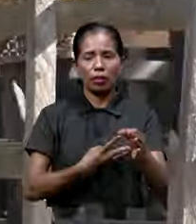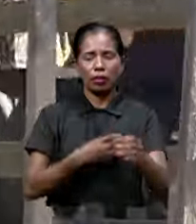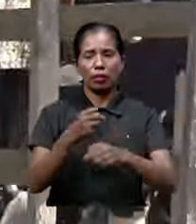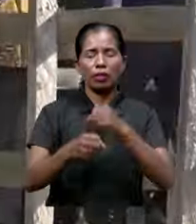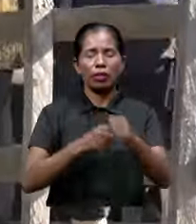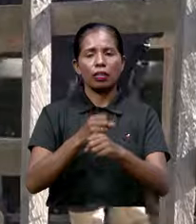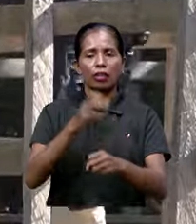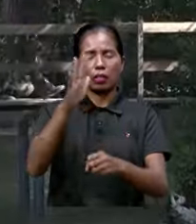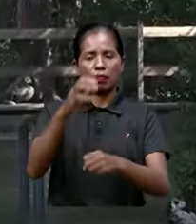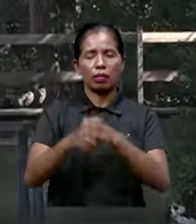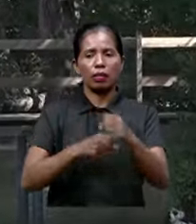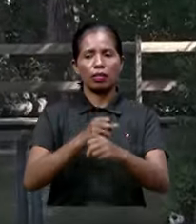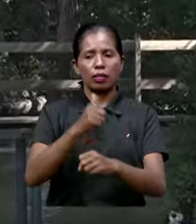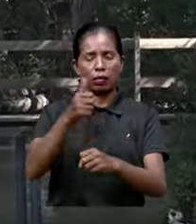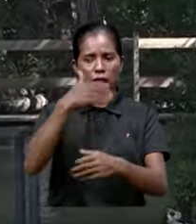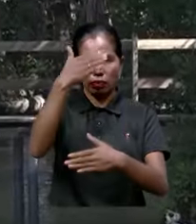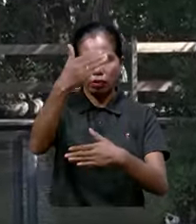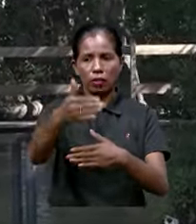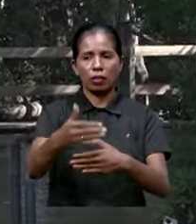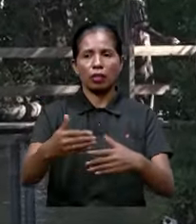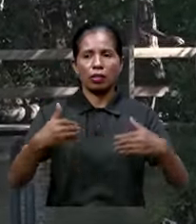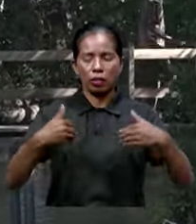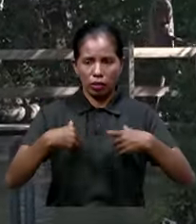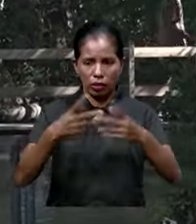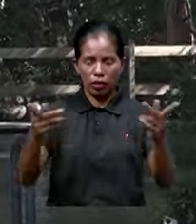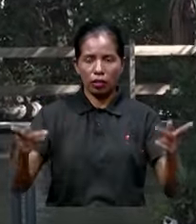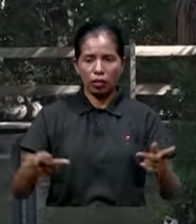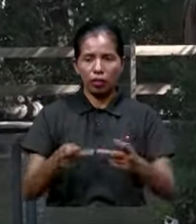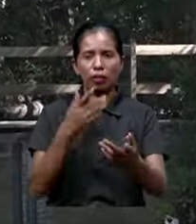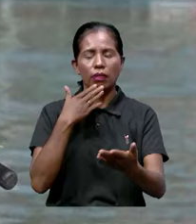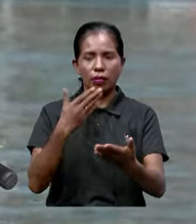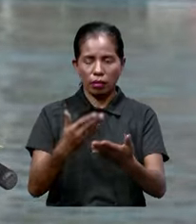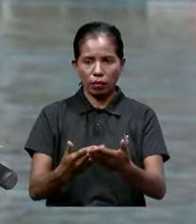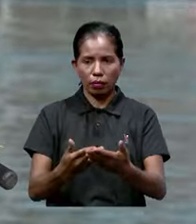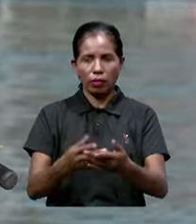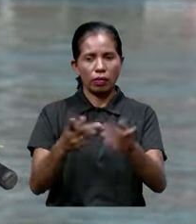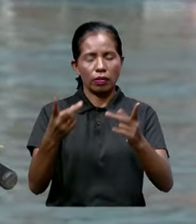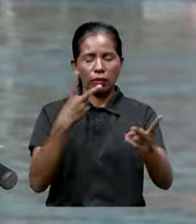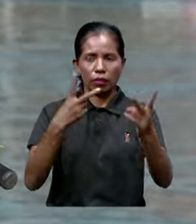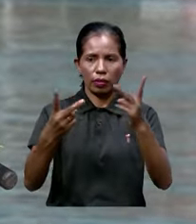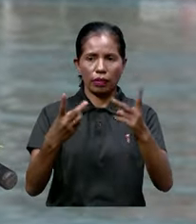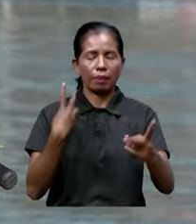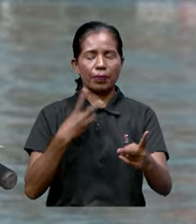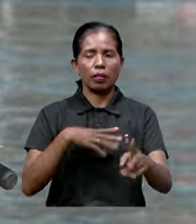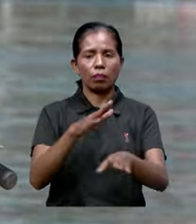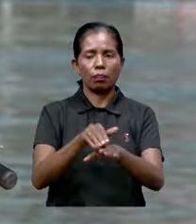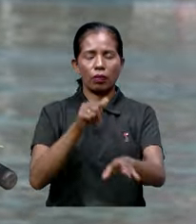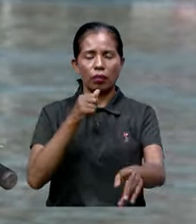maitan tina sanu maitan se sai patin dia kribo turismo atu ne atu atrai